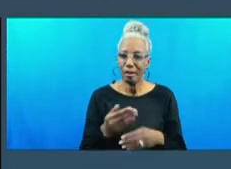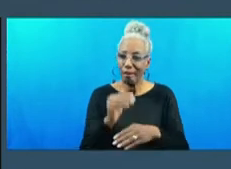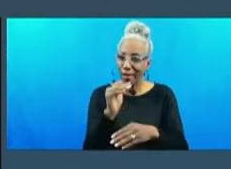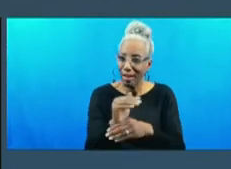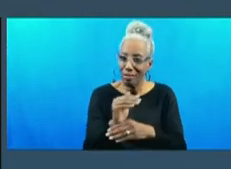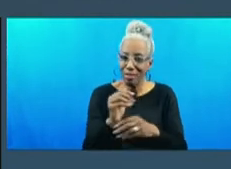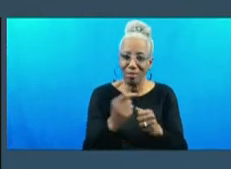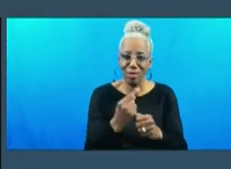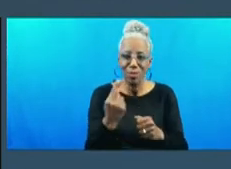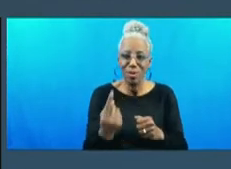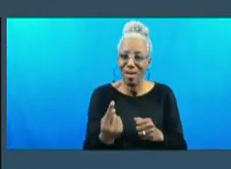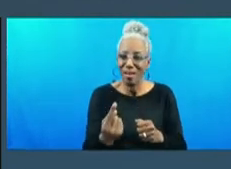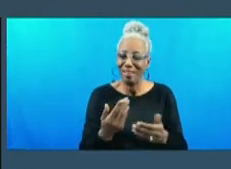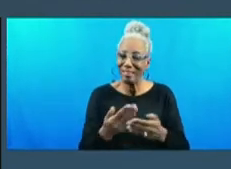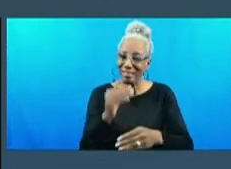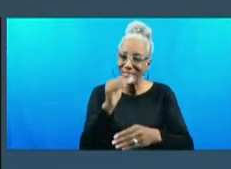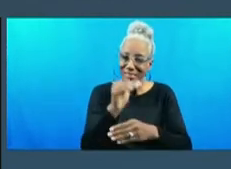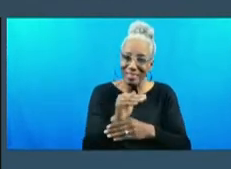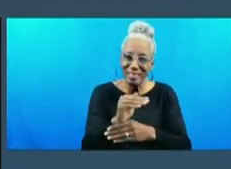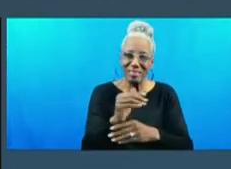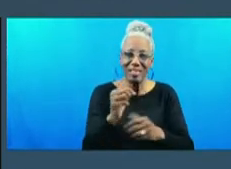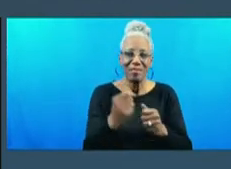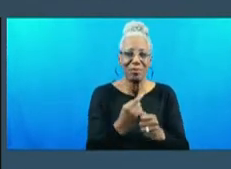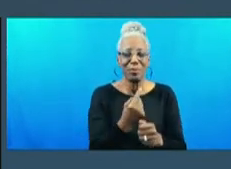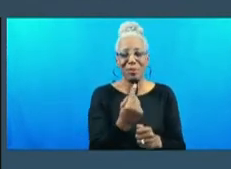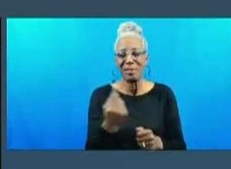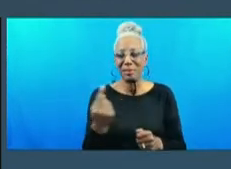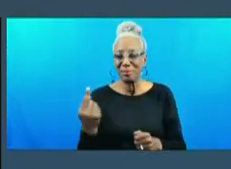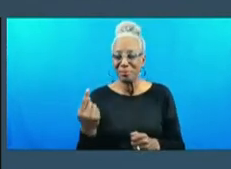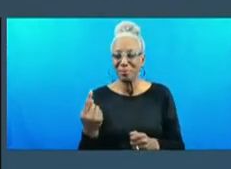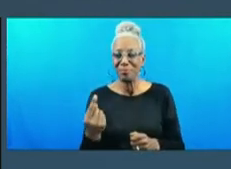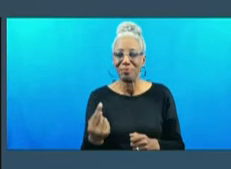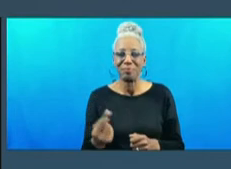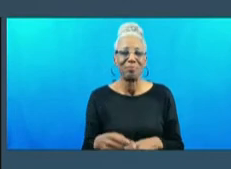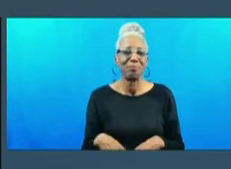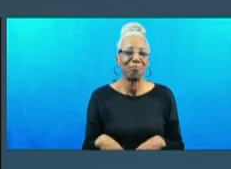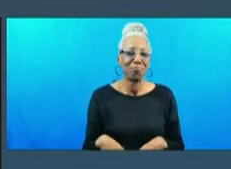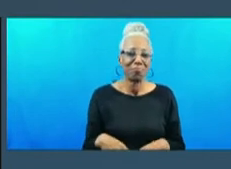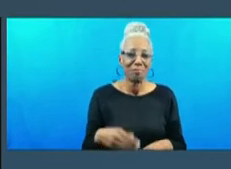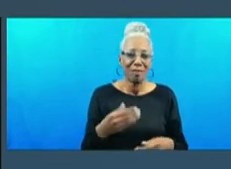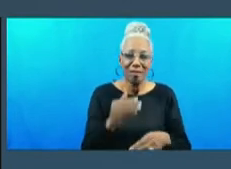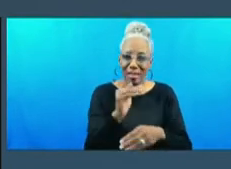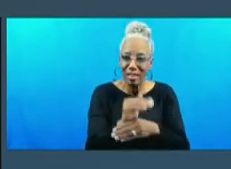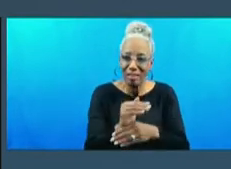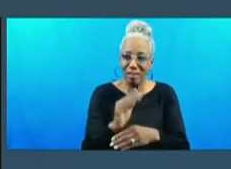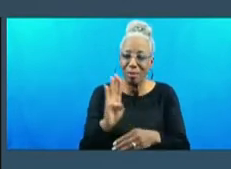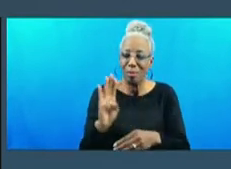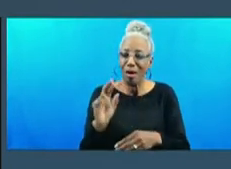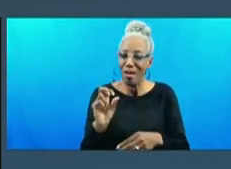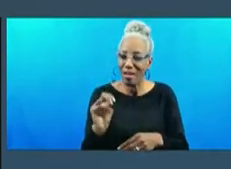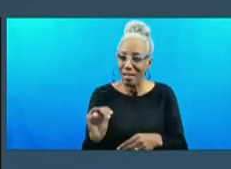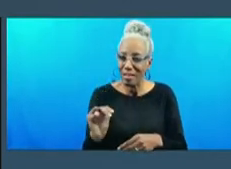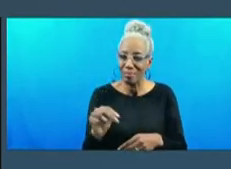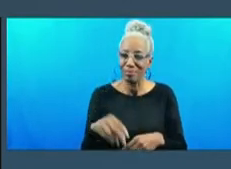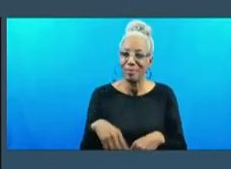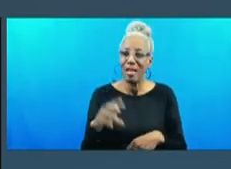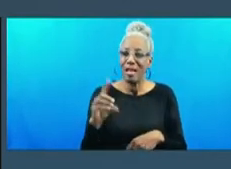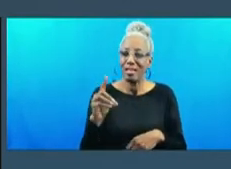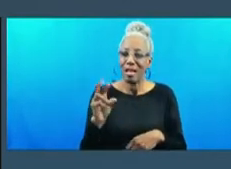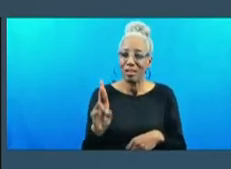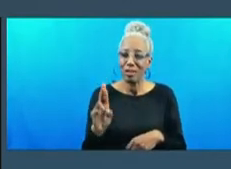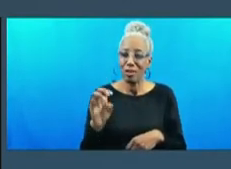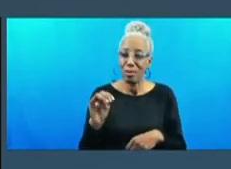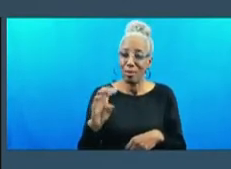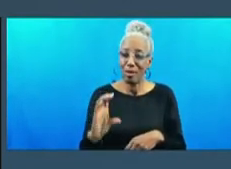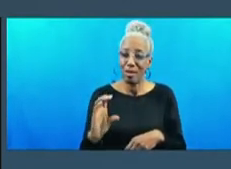everyone. Good evening, Byron and Dr. McKnight. Thank you for being here tonight, everyone. This